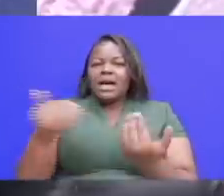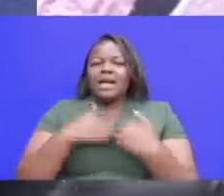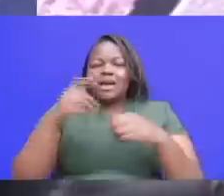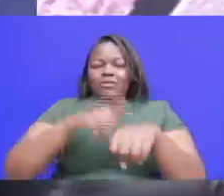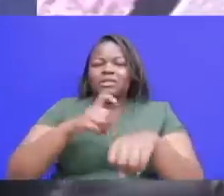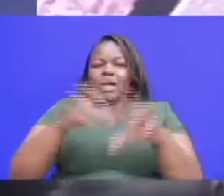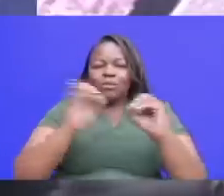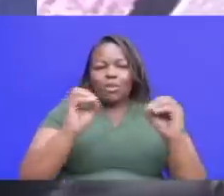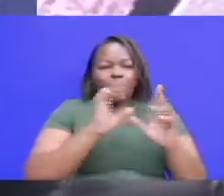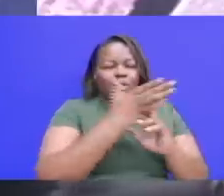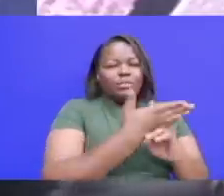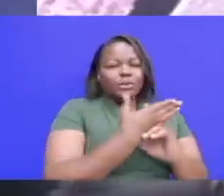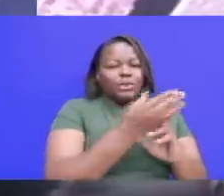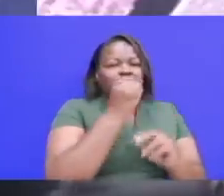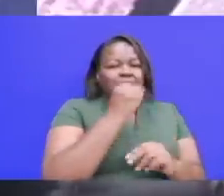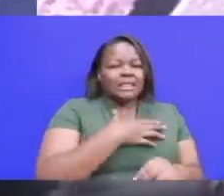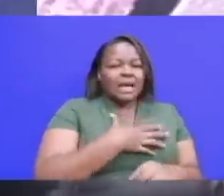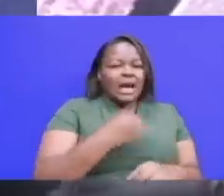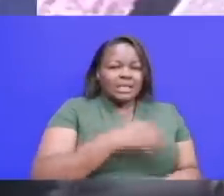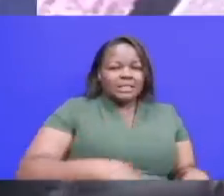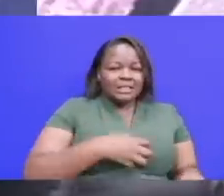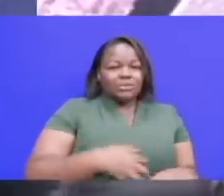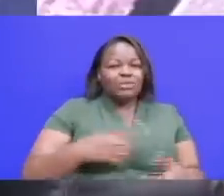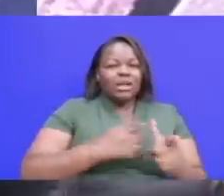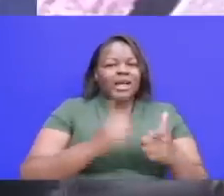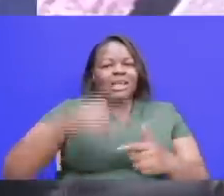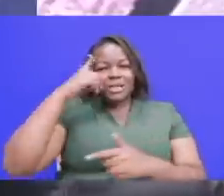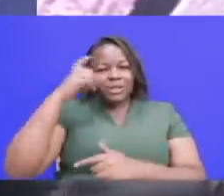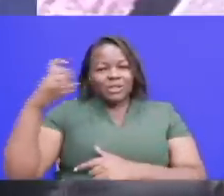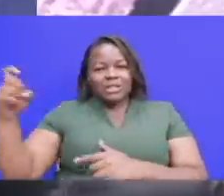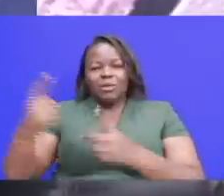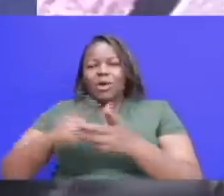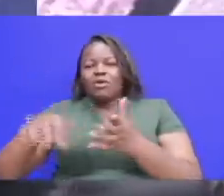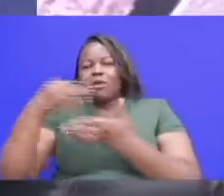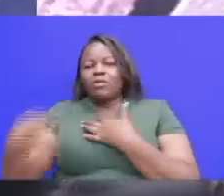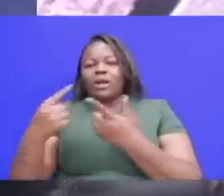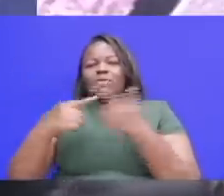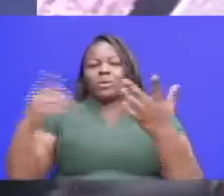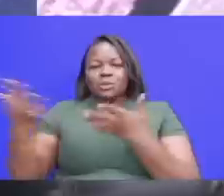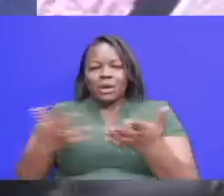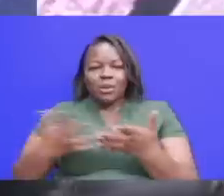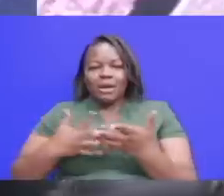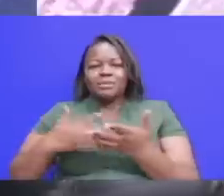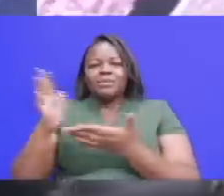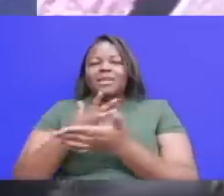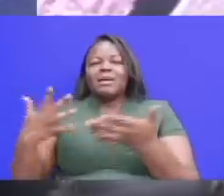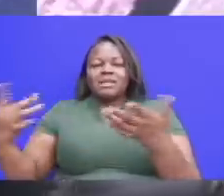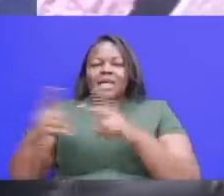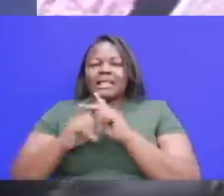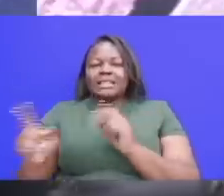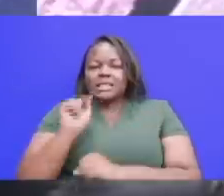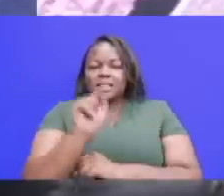between eating and digestion. And you sleep, you will dream. You are falling from somewhere. Something is chasing nightmares. You.